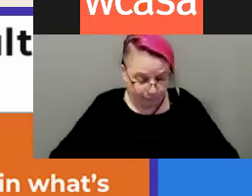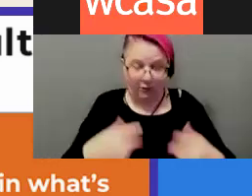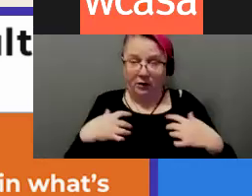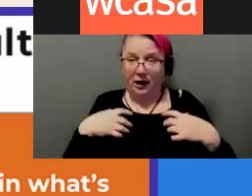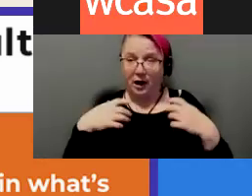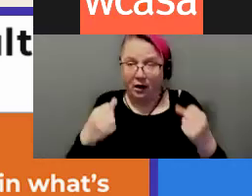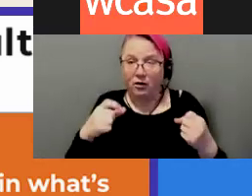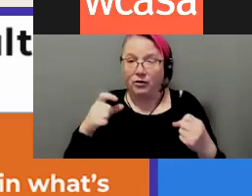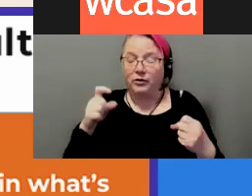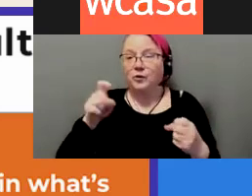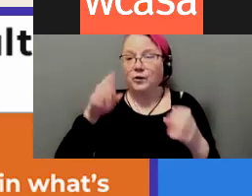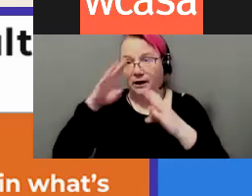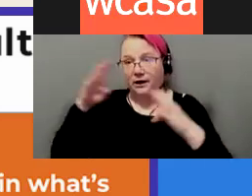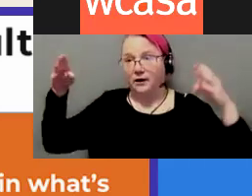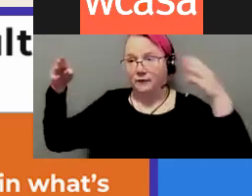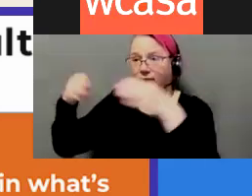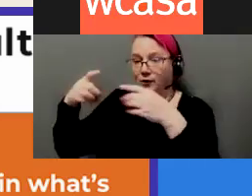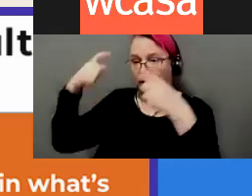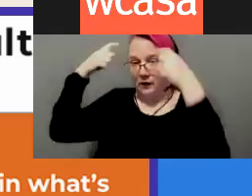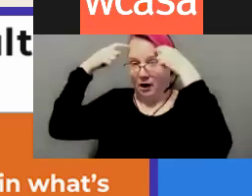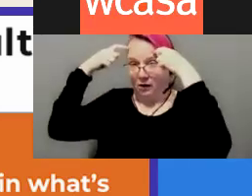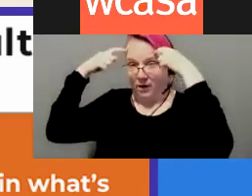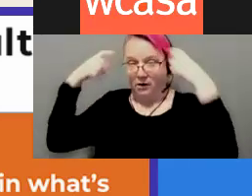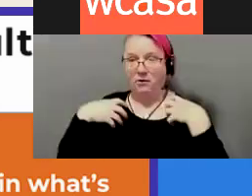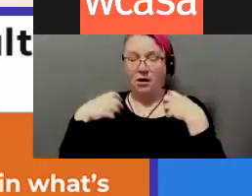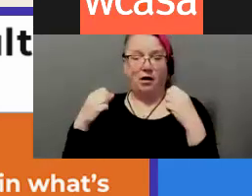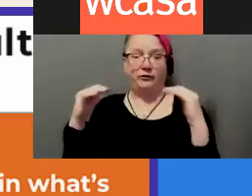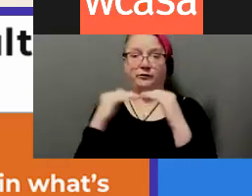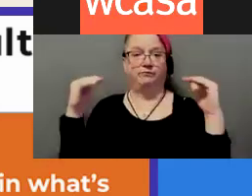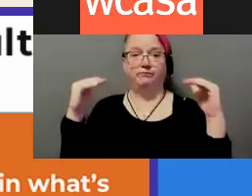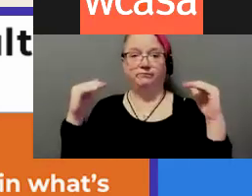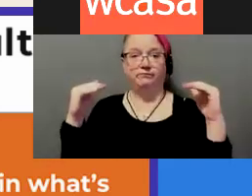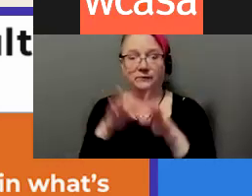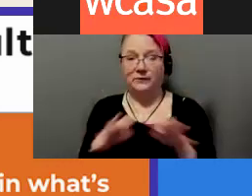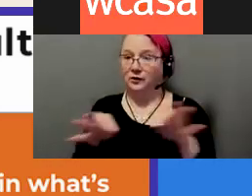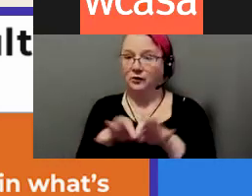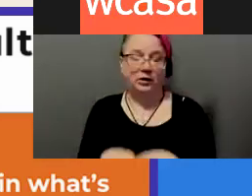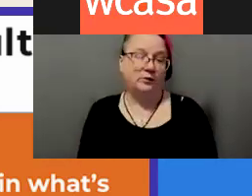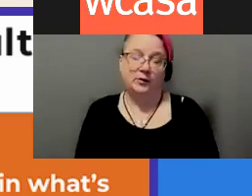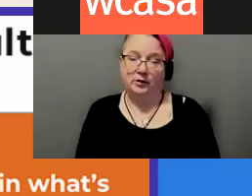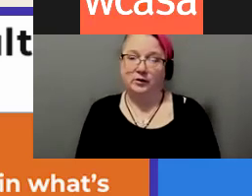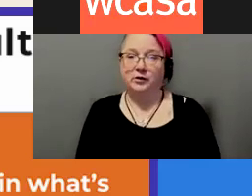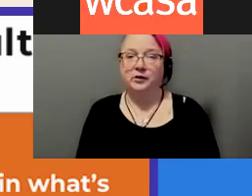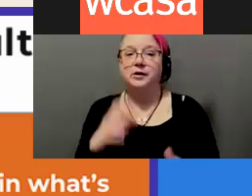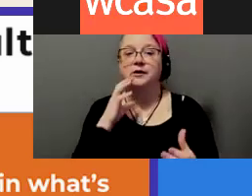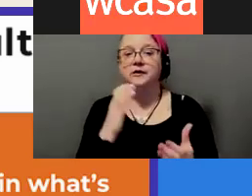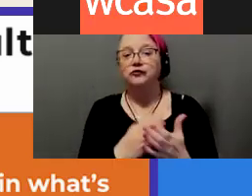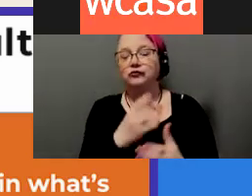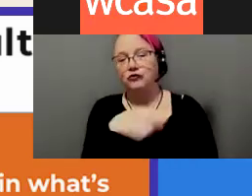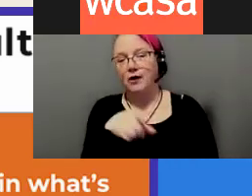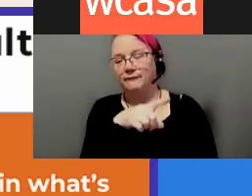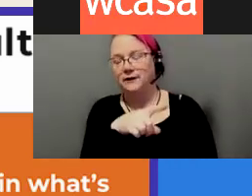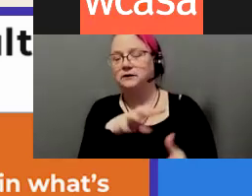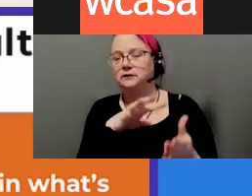We need our focus on our mental health to be just as important. These graphics can